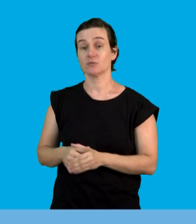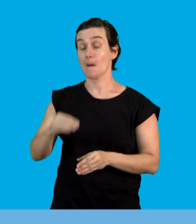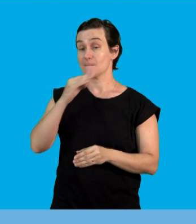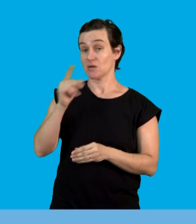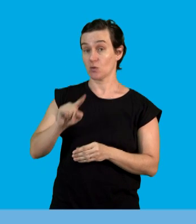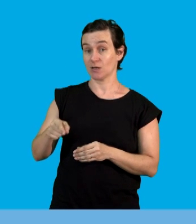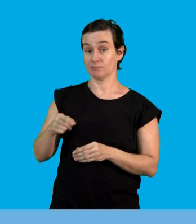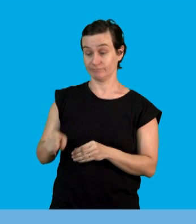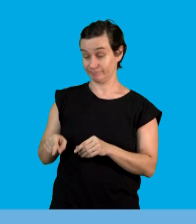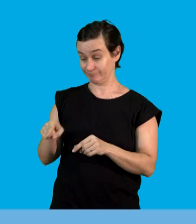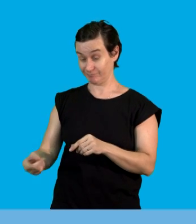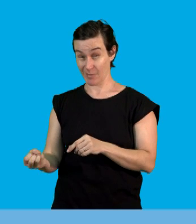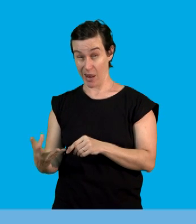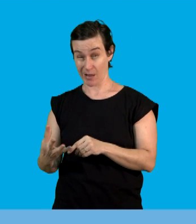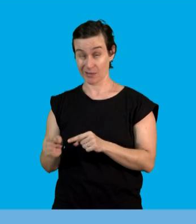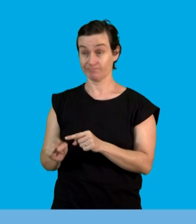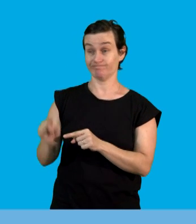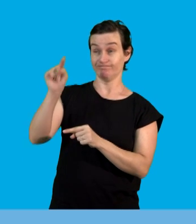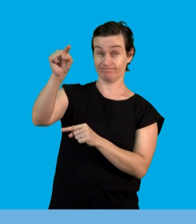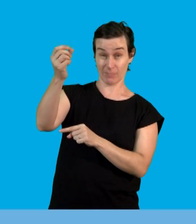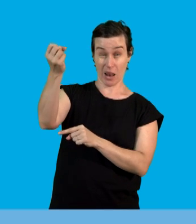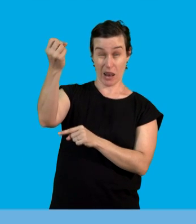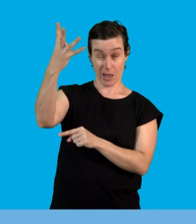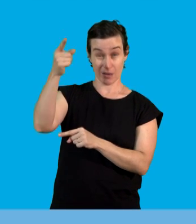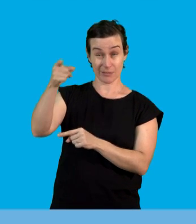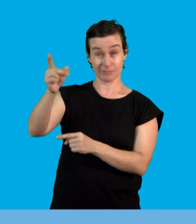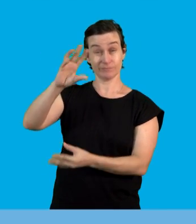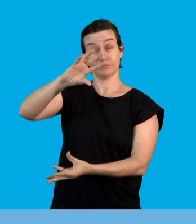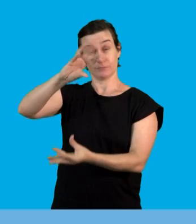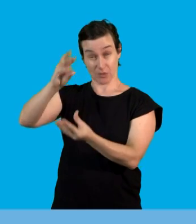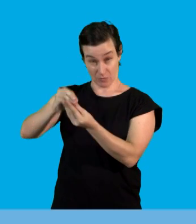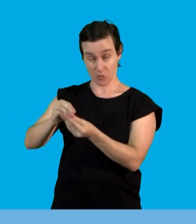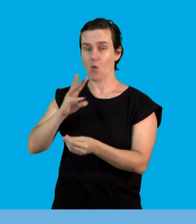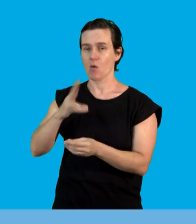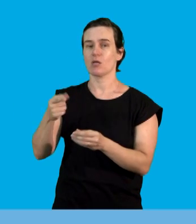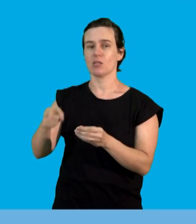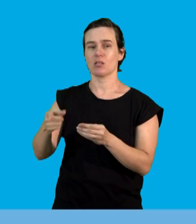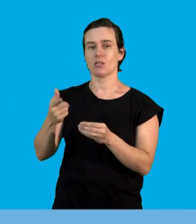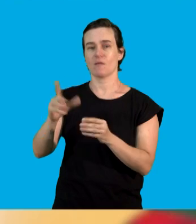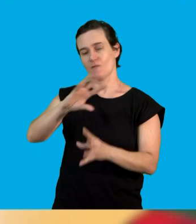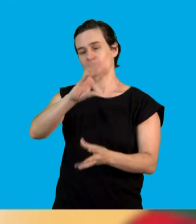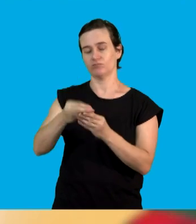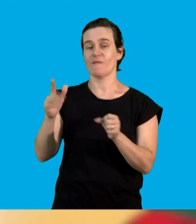plus the current at this resistor is going to be equal to the total current of the entire circuit.